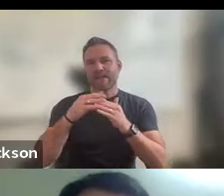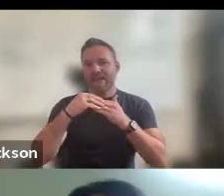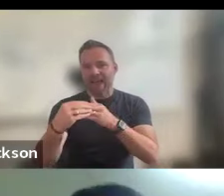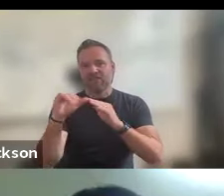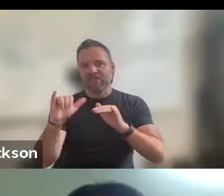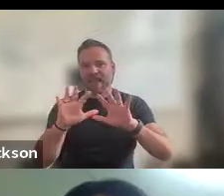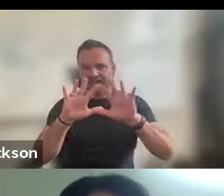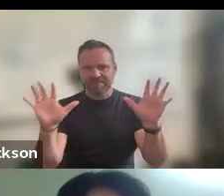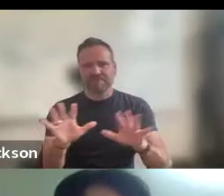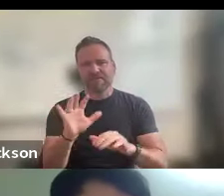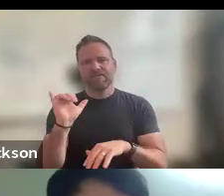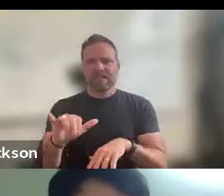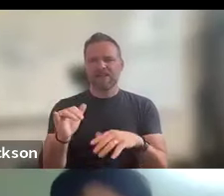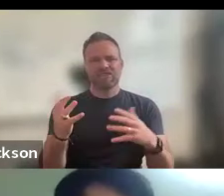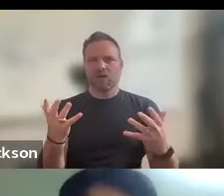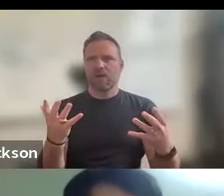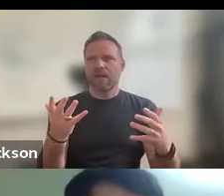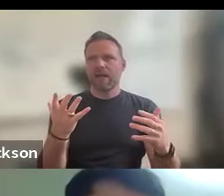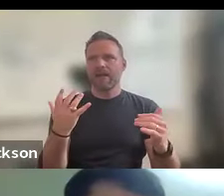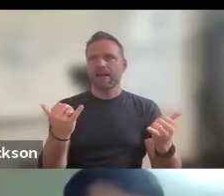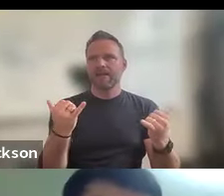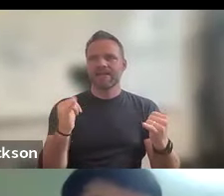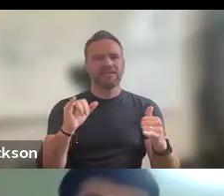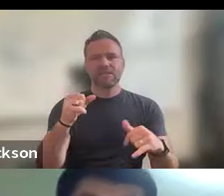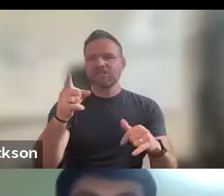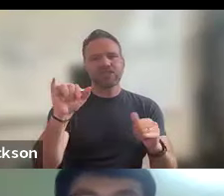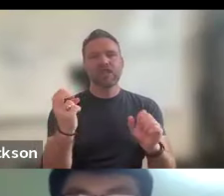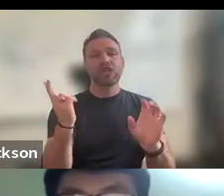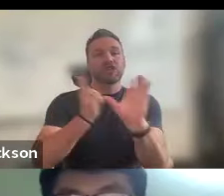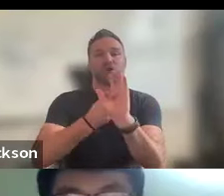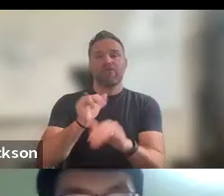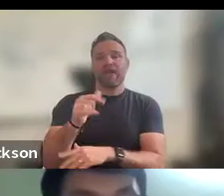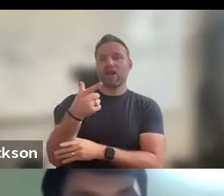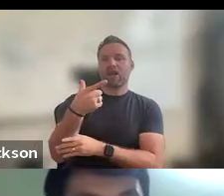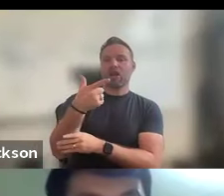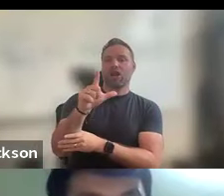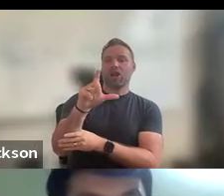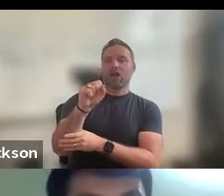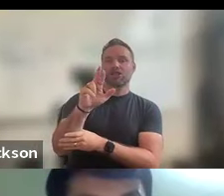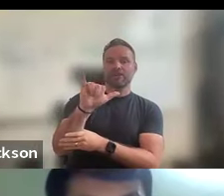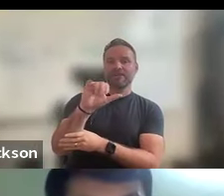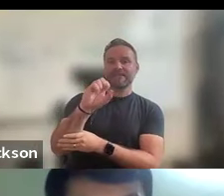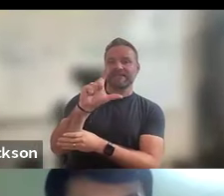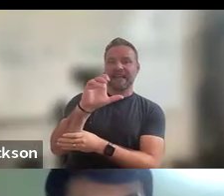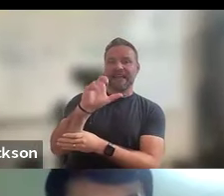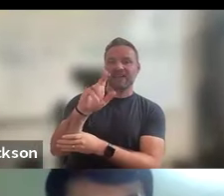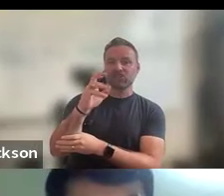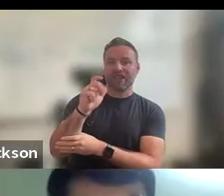We also have style, video, guidance, and all of that in that meeting. So just join